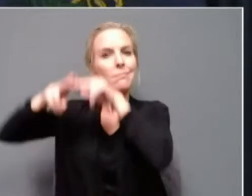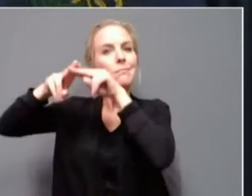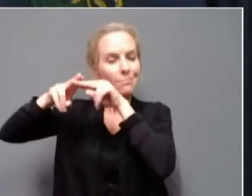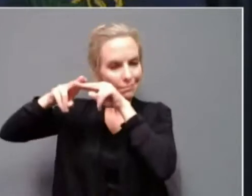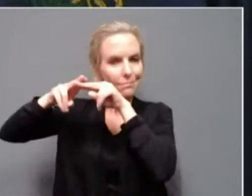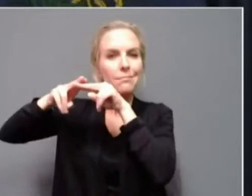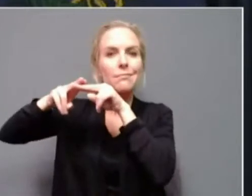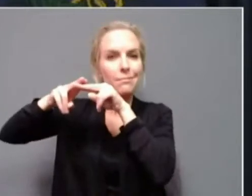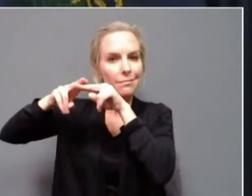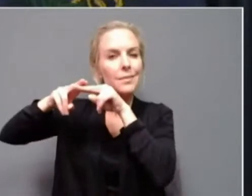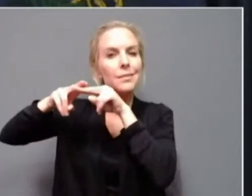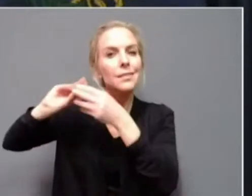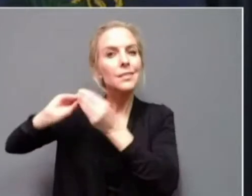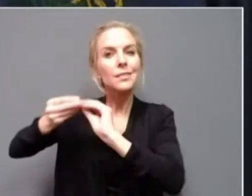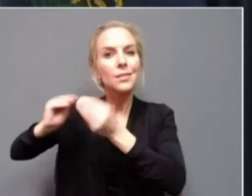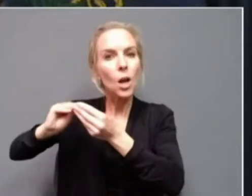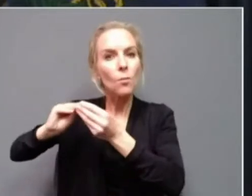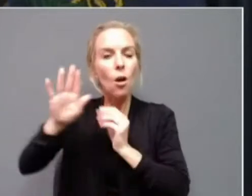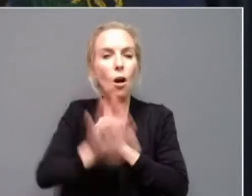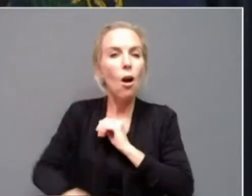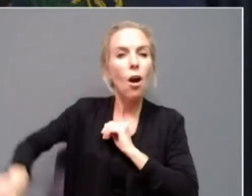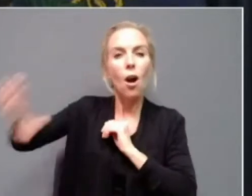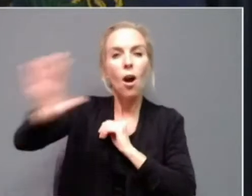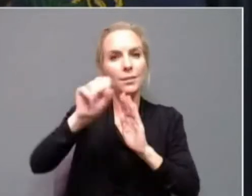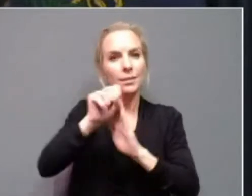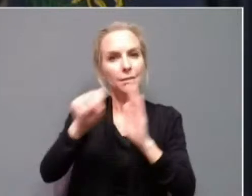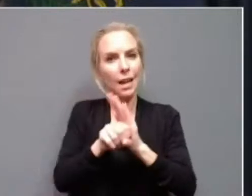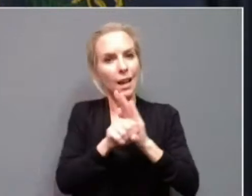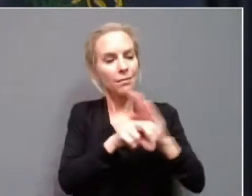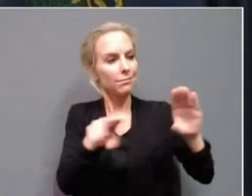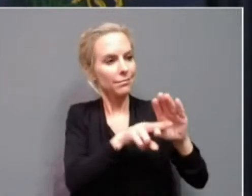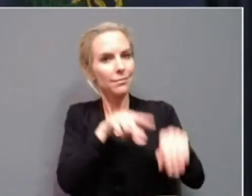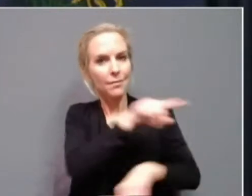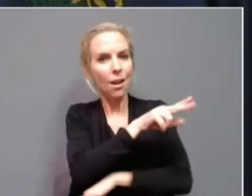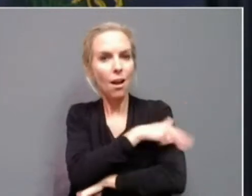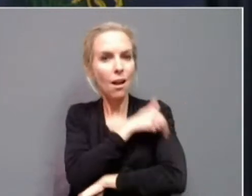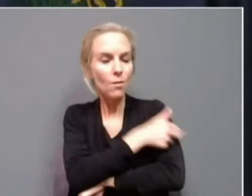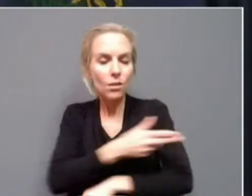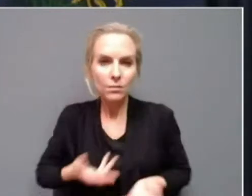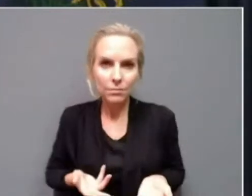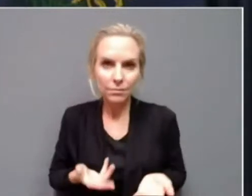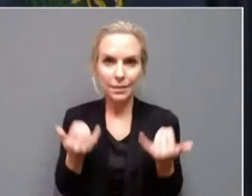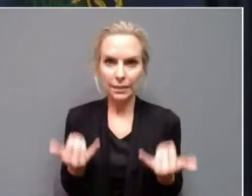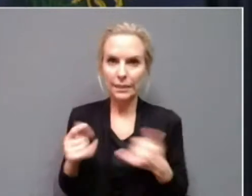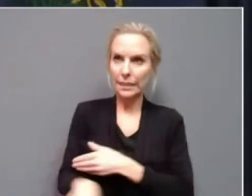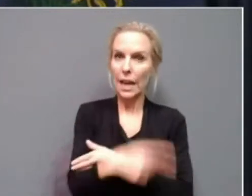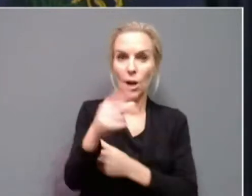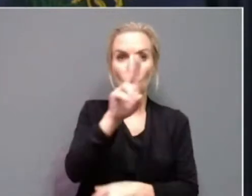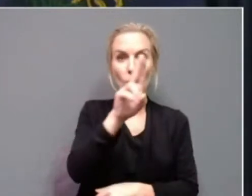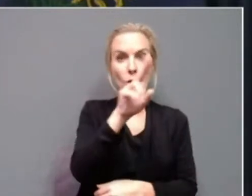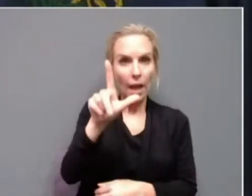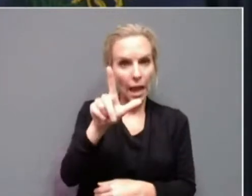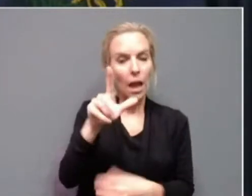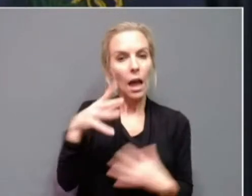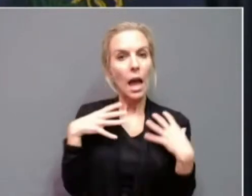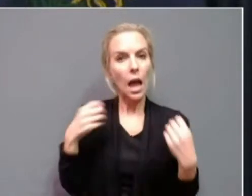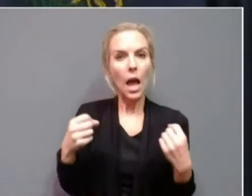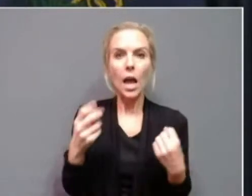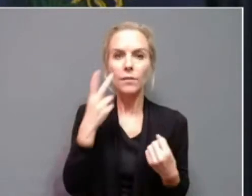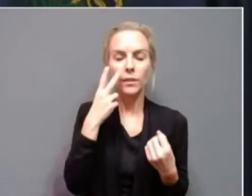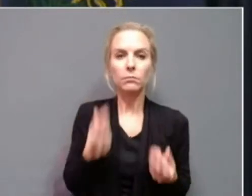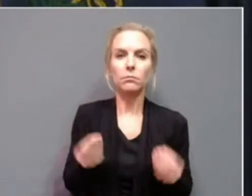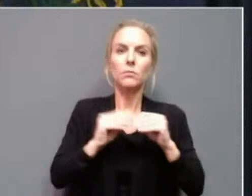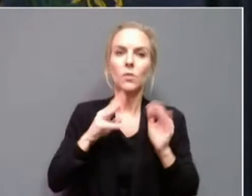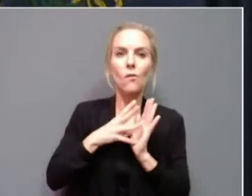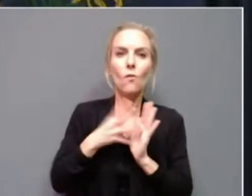healthcare system and across the state. Today, U of L Health has 4 times the number of COVID positive